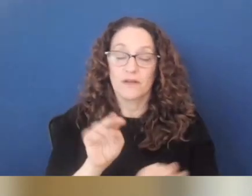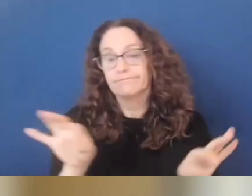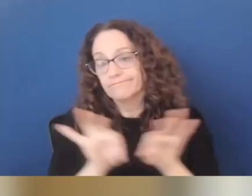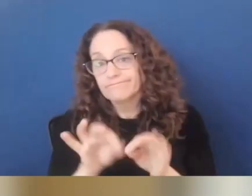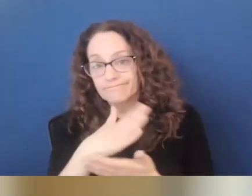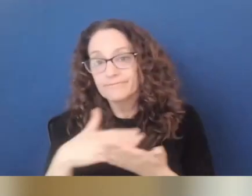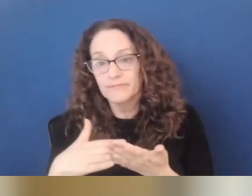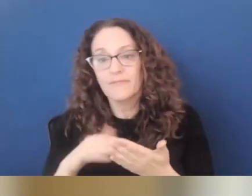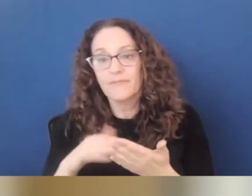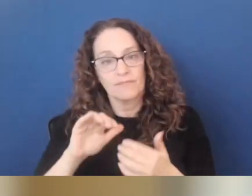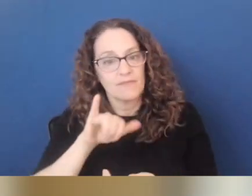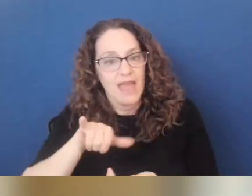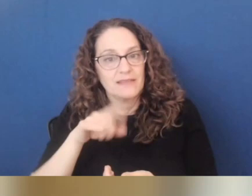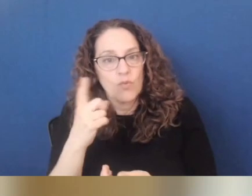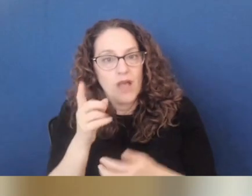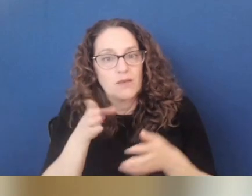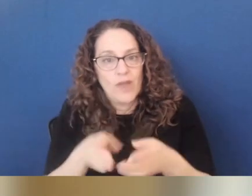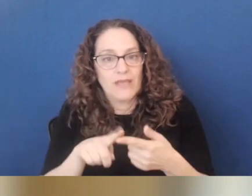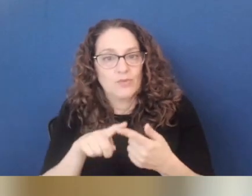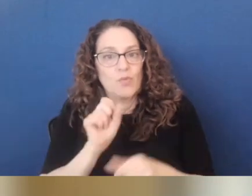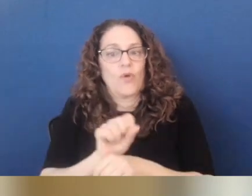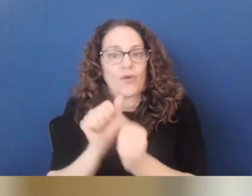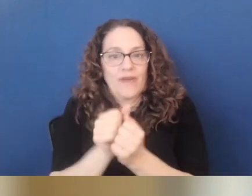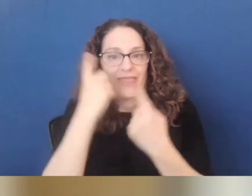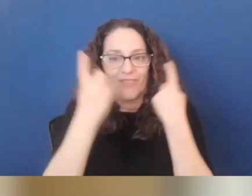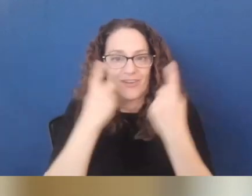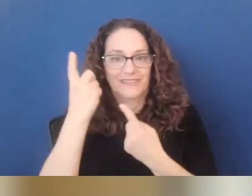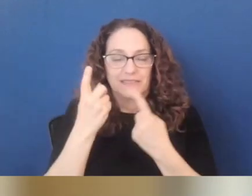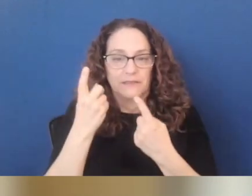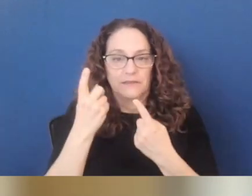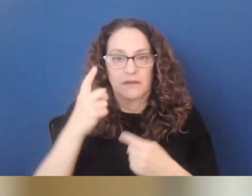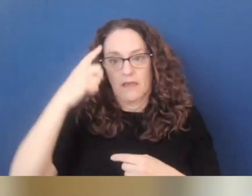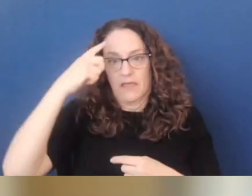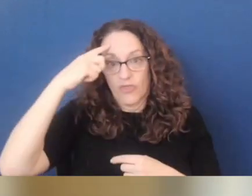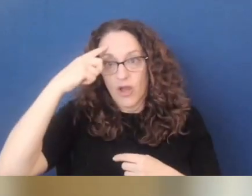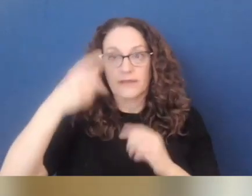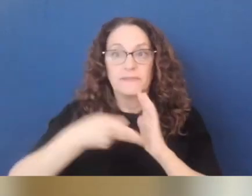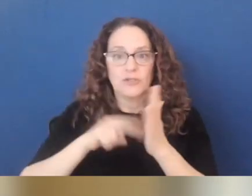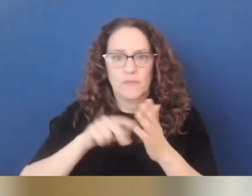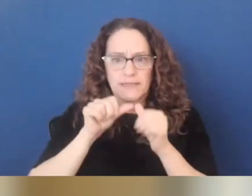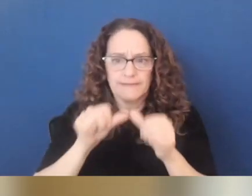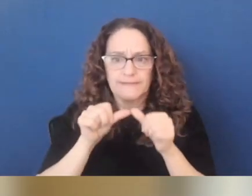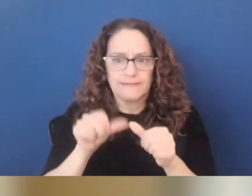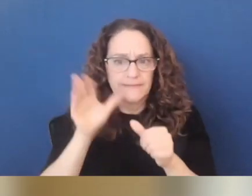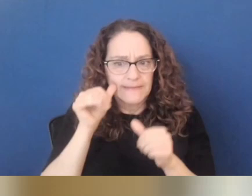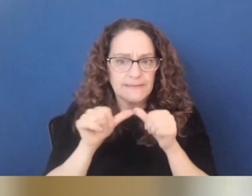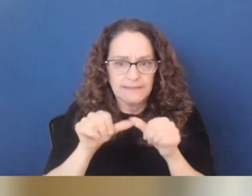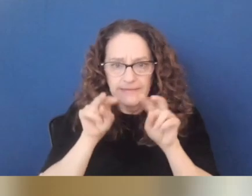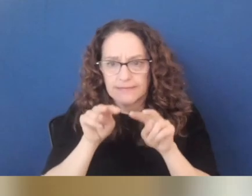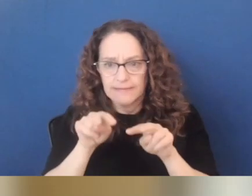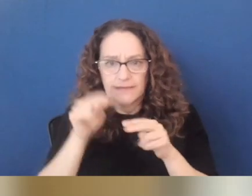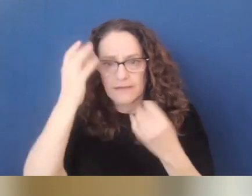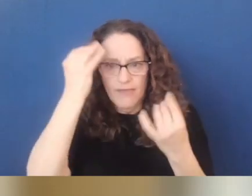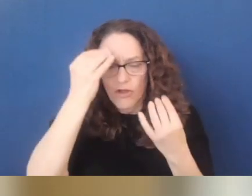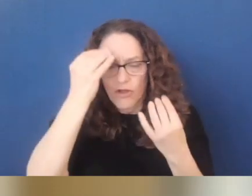work with thoughts. So we shouldn't think that thoughts are just about staying with them. No. It's much more about a